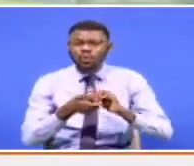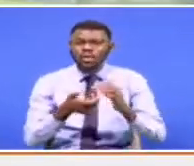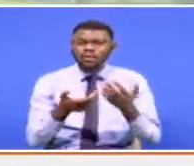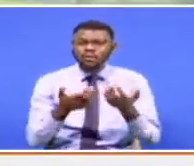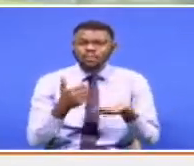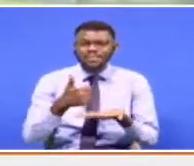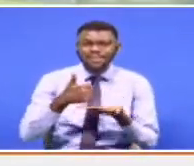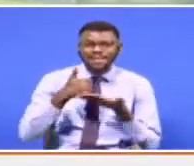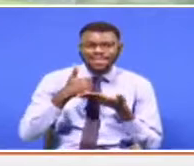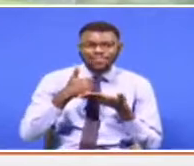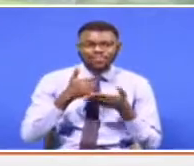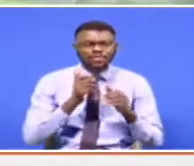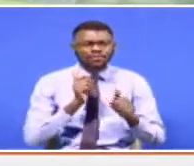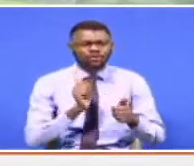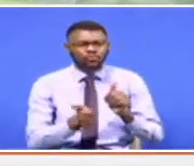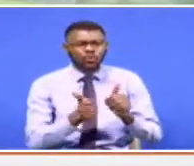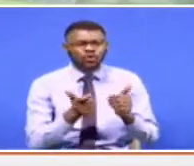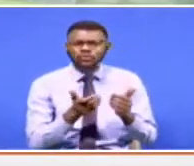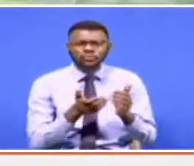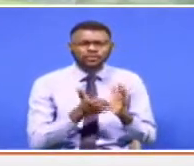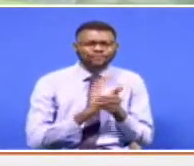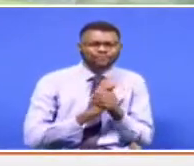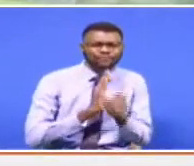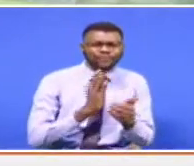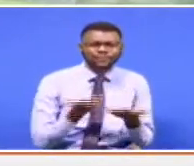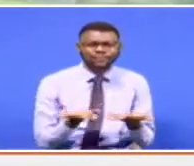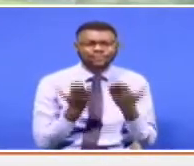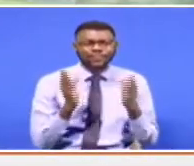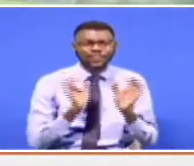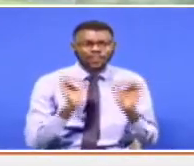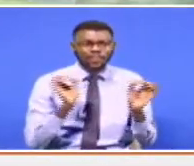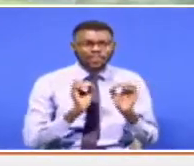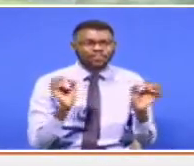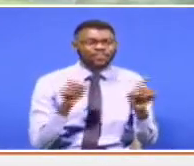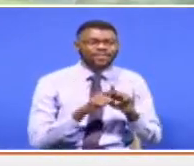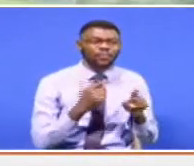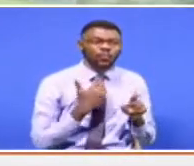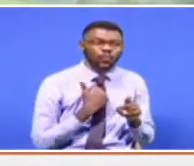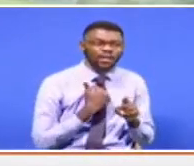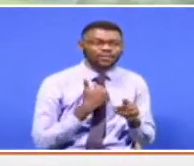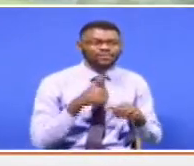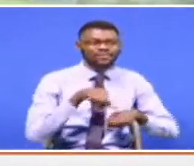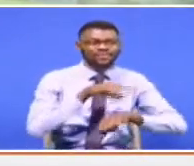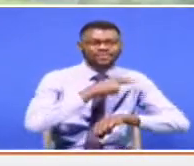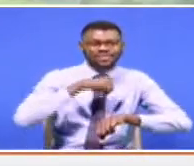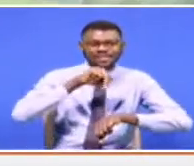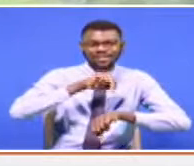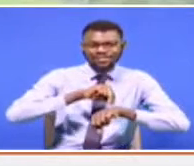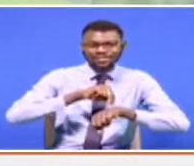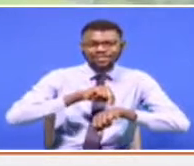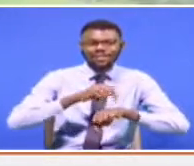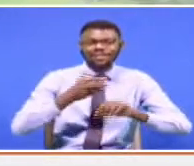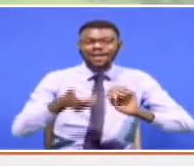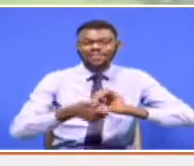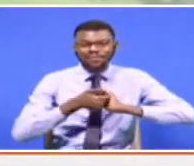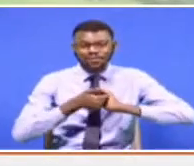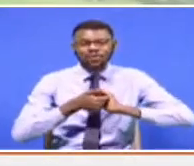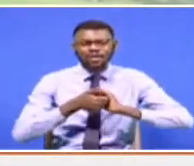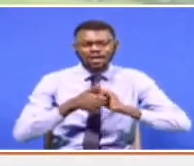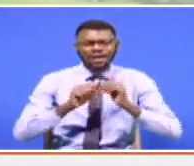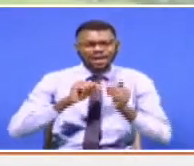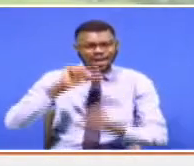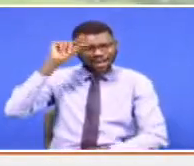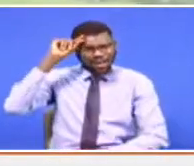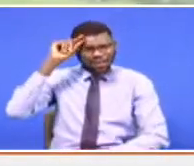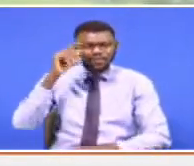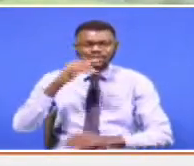help nurture sports. We want to see even the sports national, not only the federation but also the government,